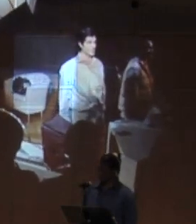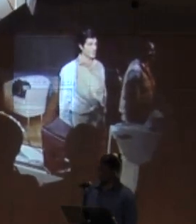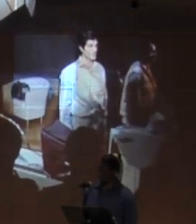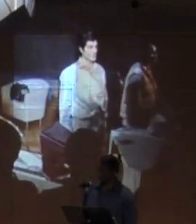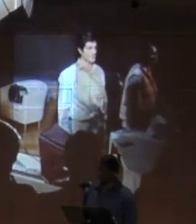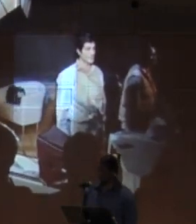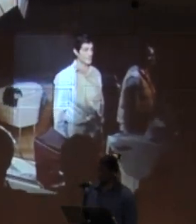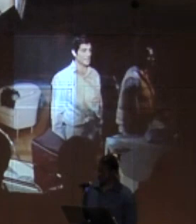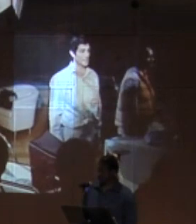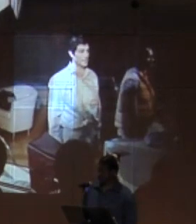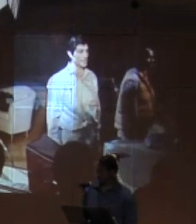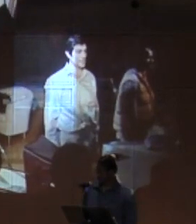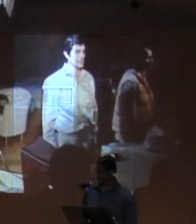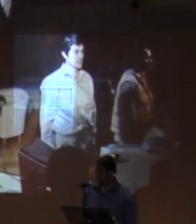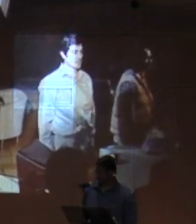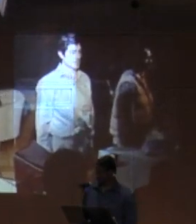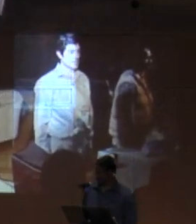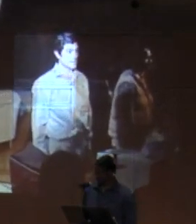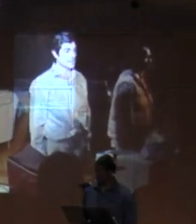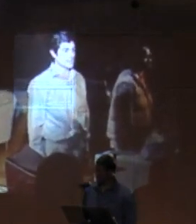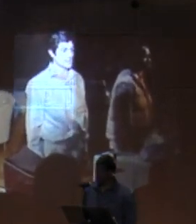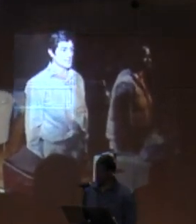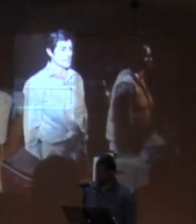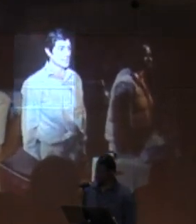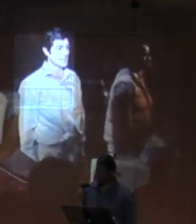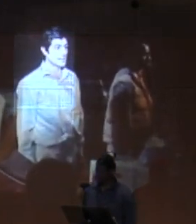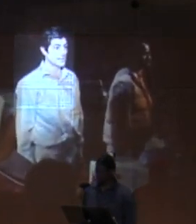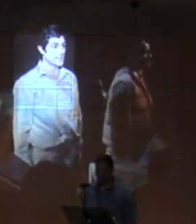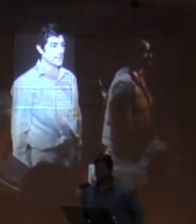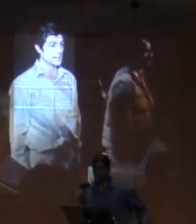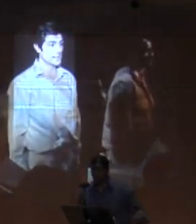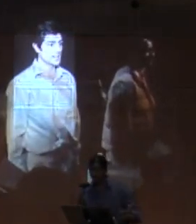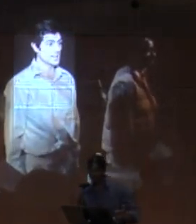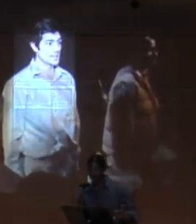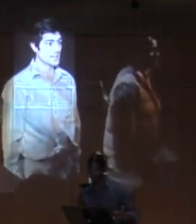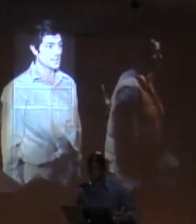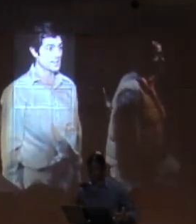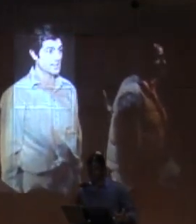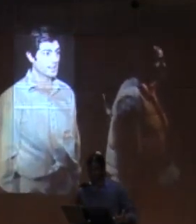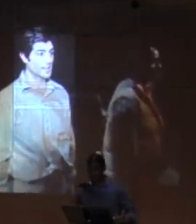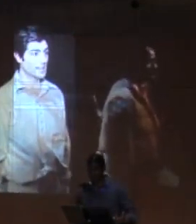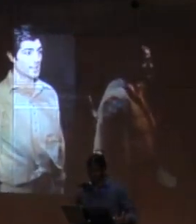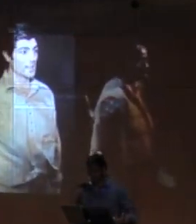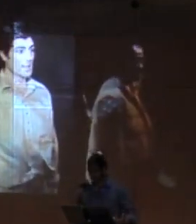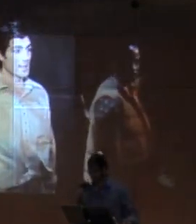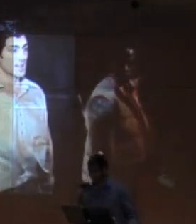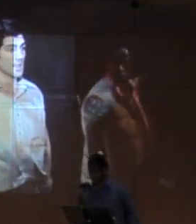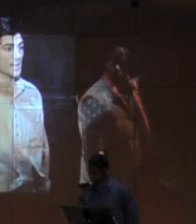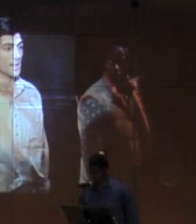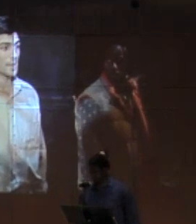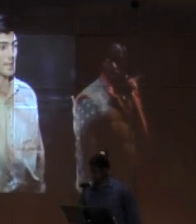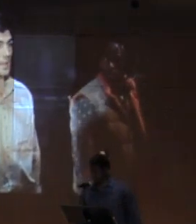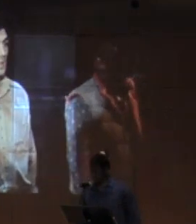tomorrow yeah uh that should work what time is good for